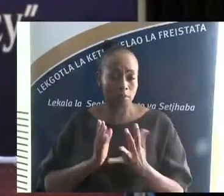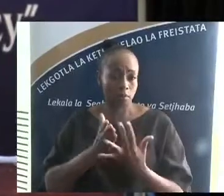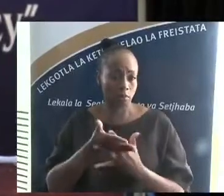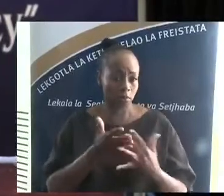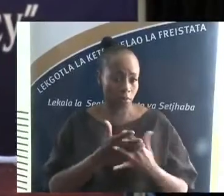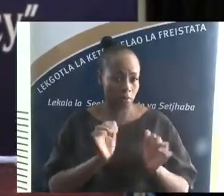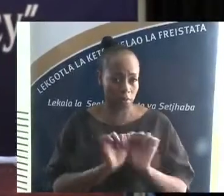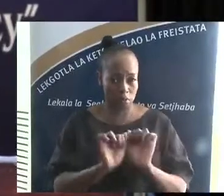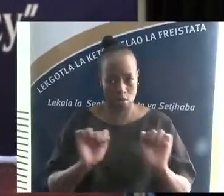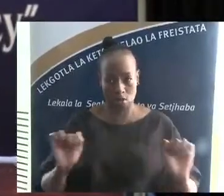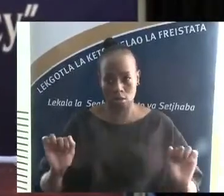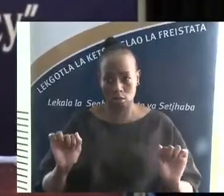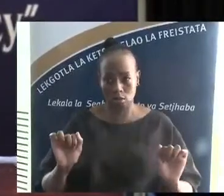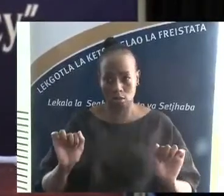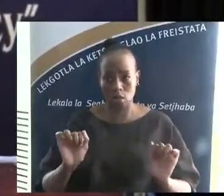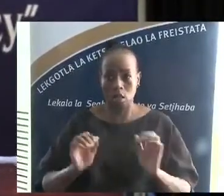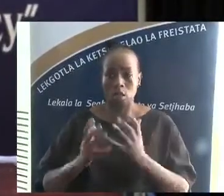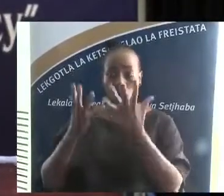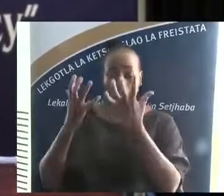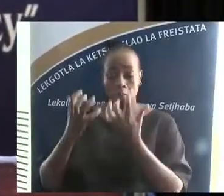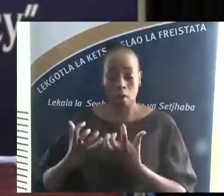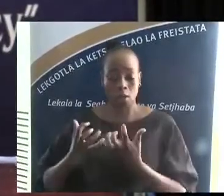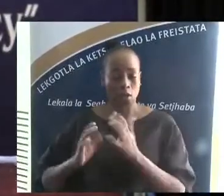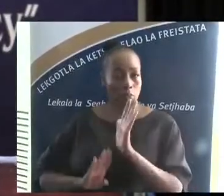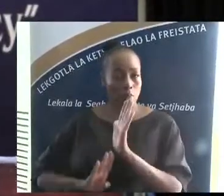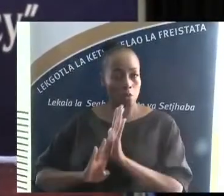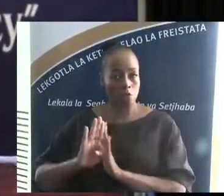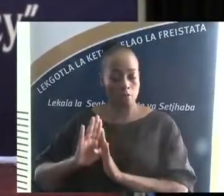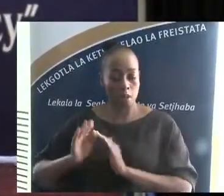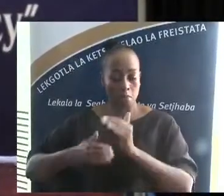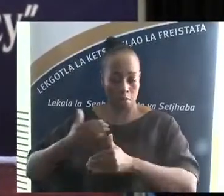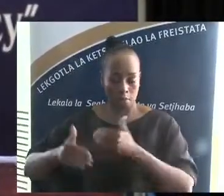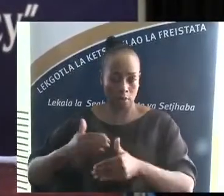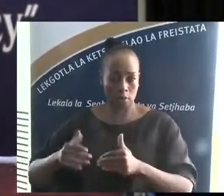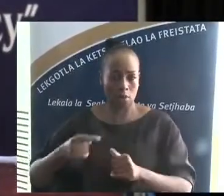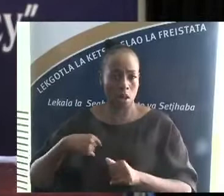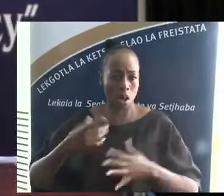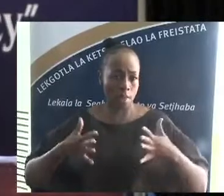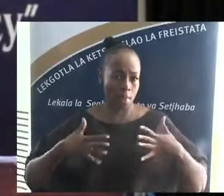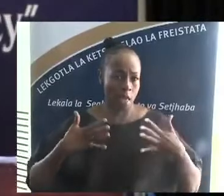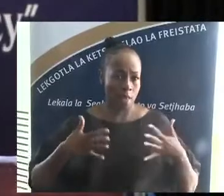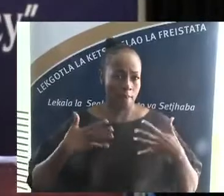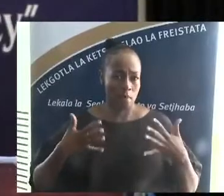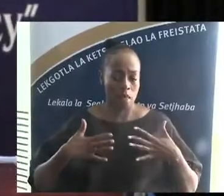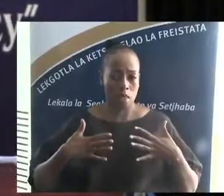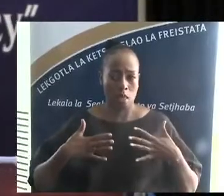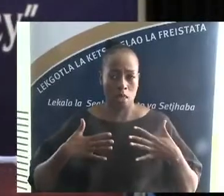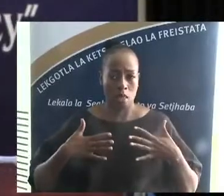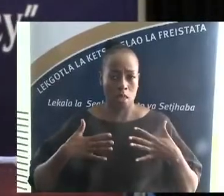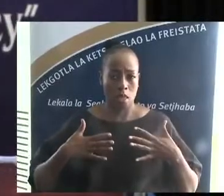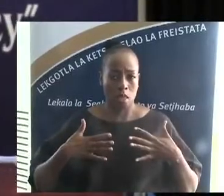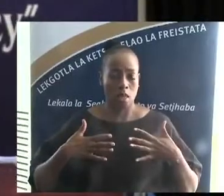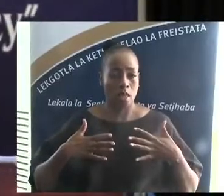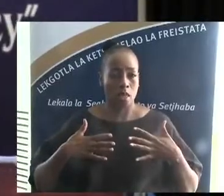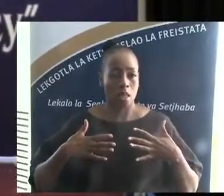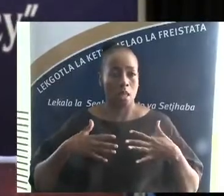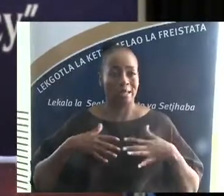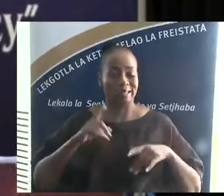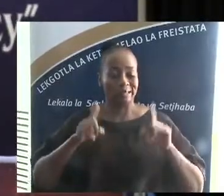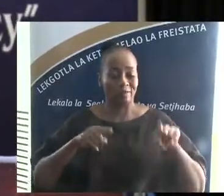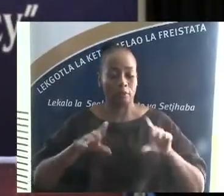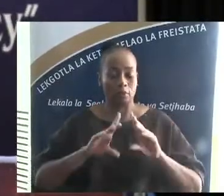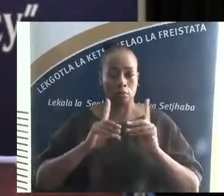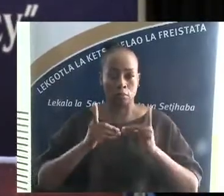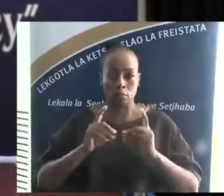the budget improvement processes. I'm grateful to the oversight function rendered by the different